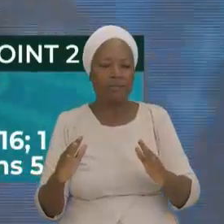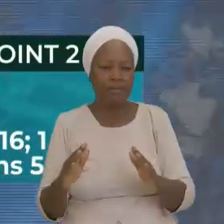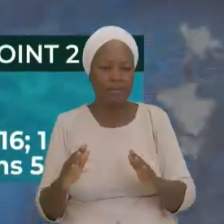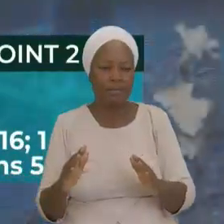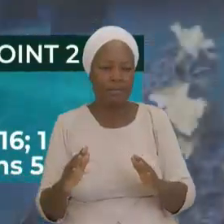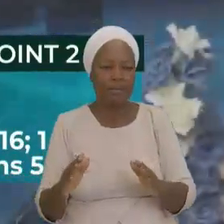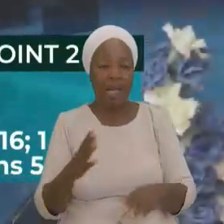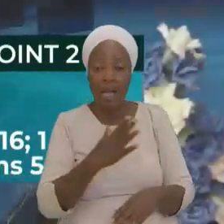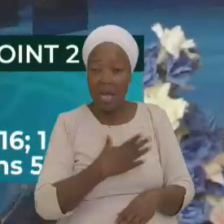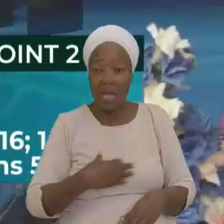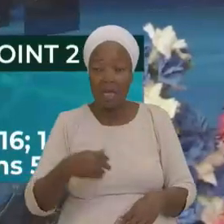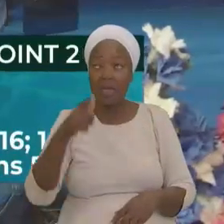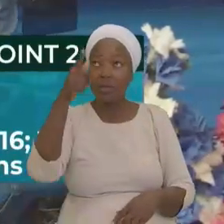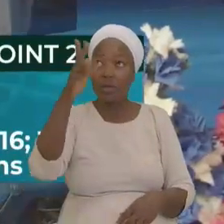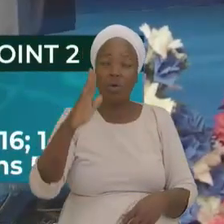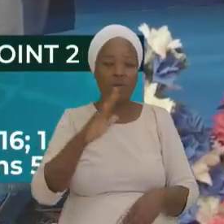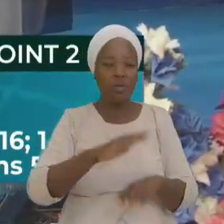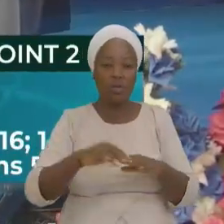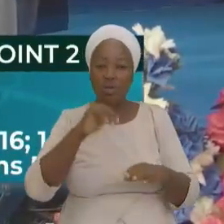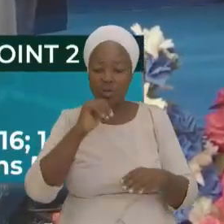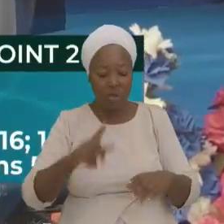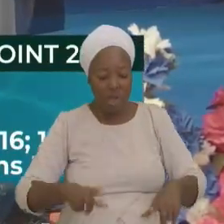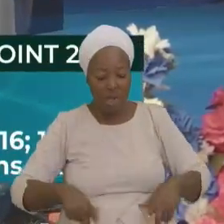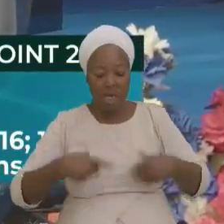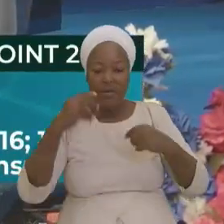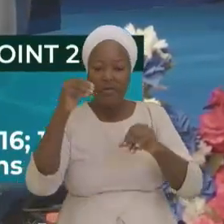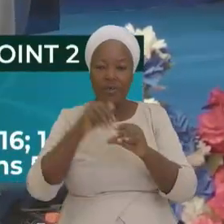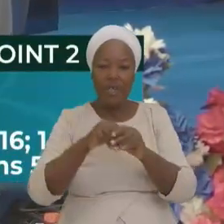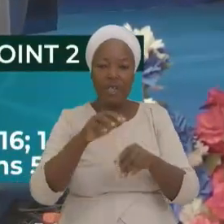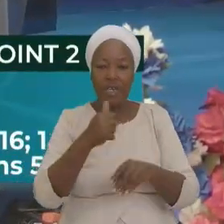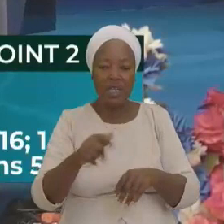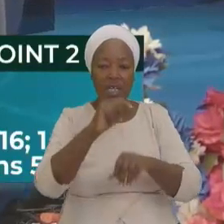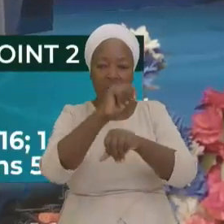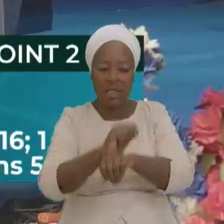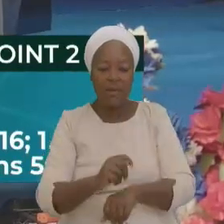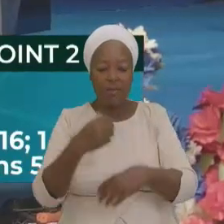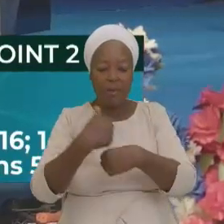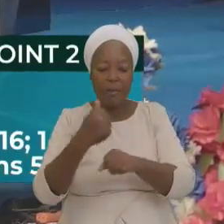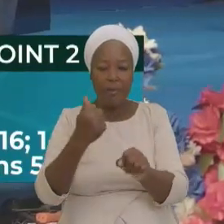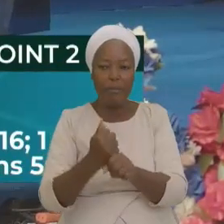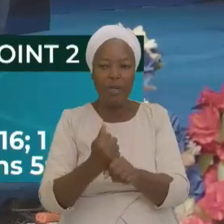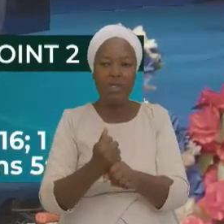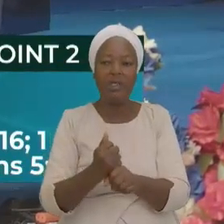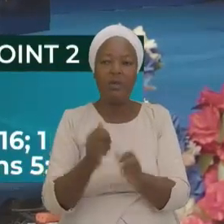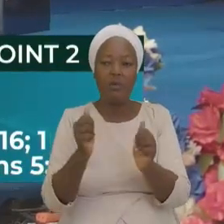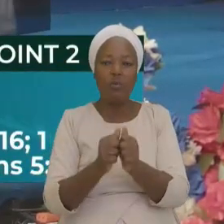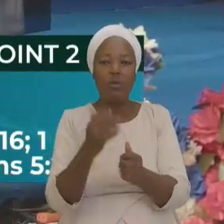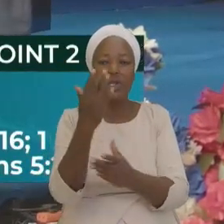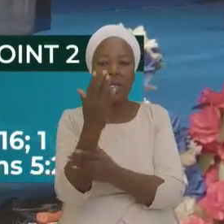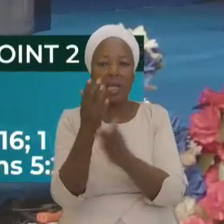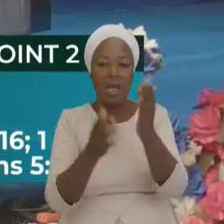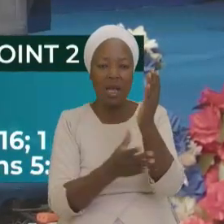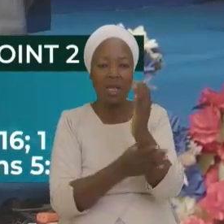And God does not dwell in a temple made with hands.